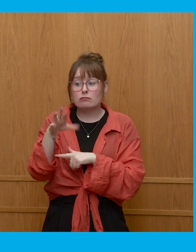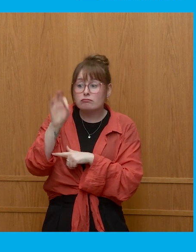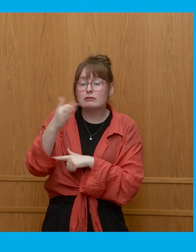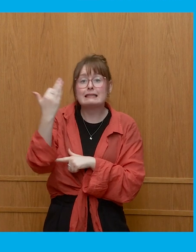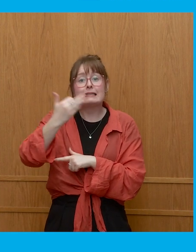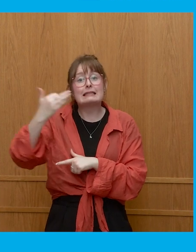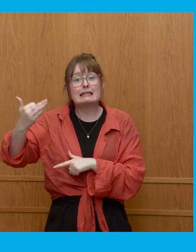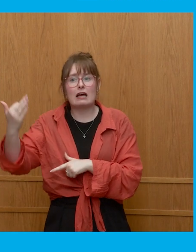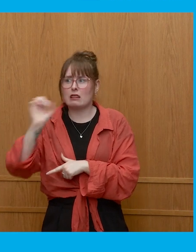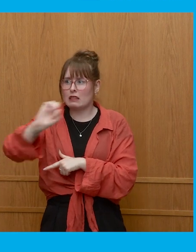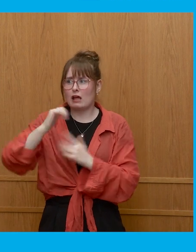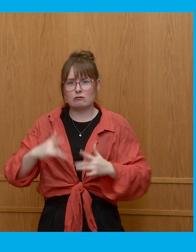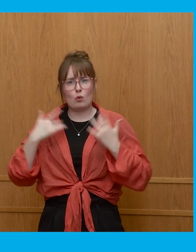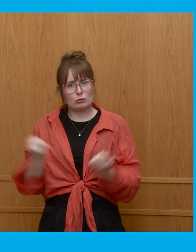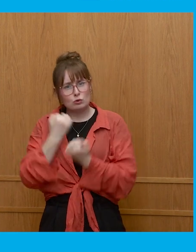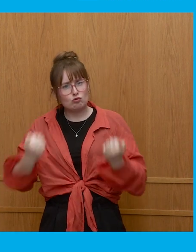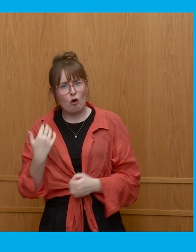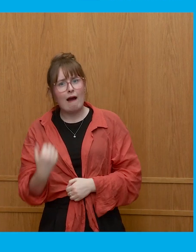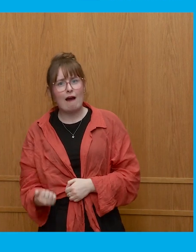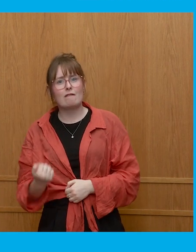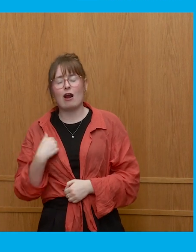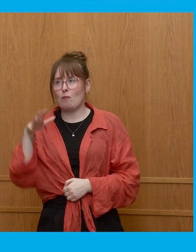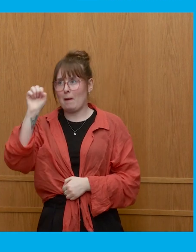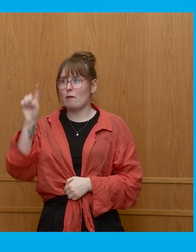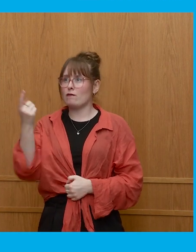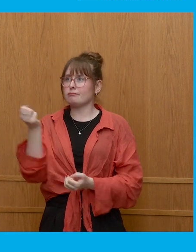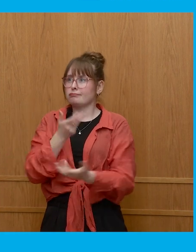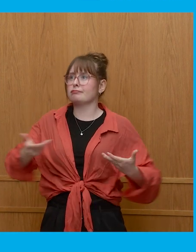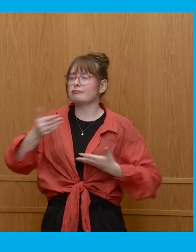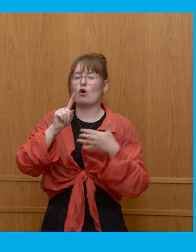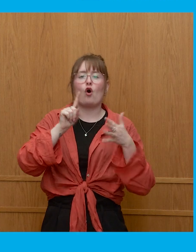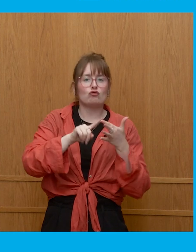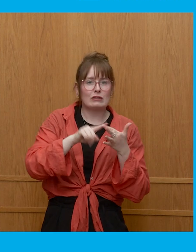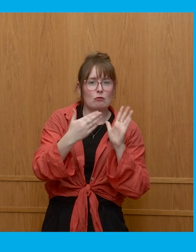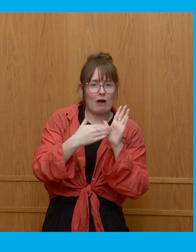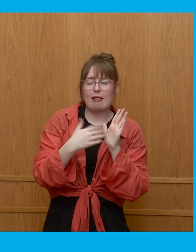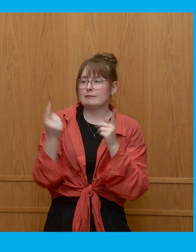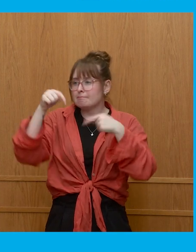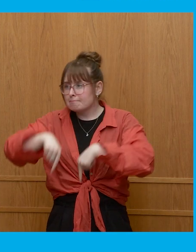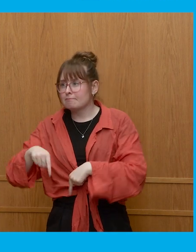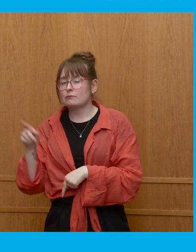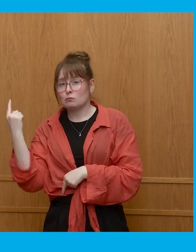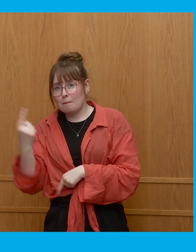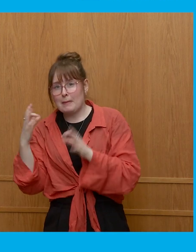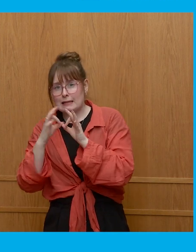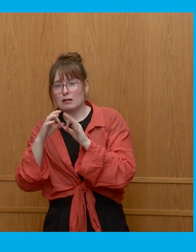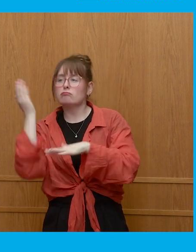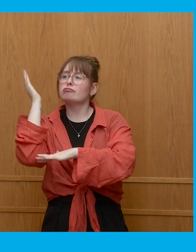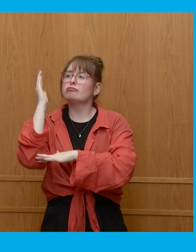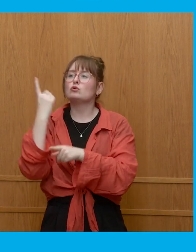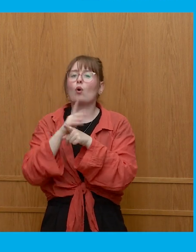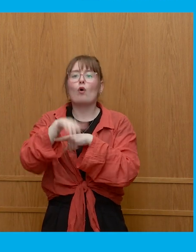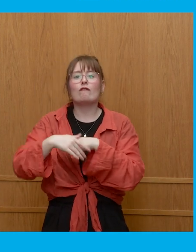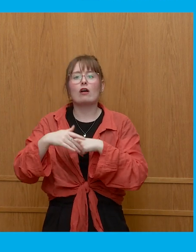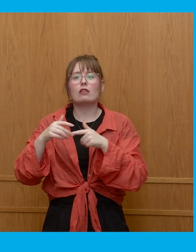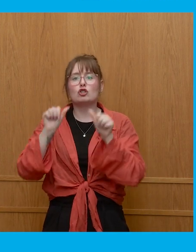had a view. And I remember that first discussion when you and Enrique came up to pitch the shape of the debating chamber.